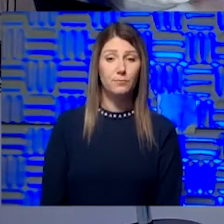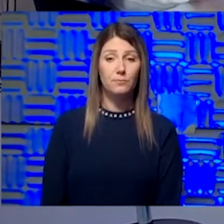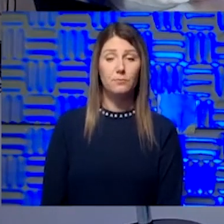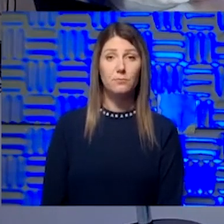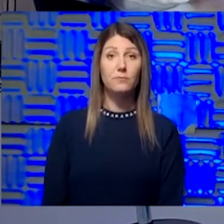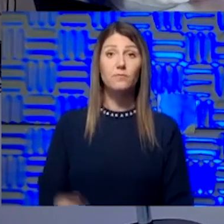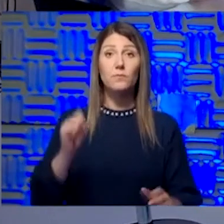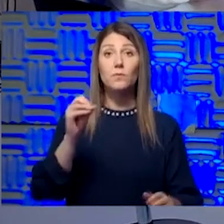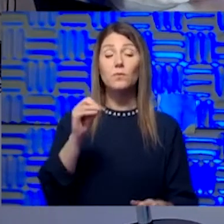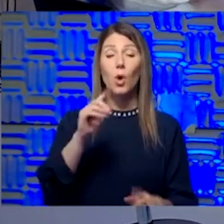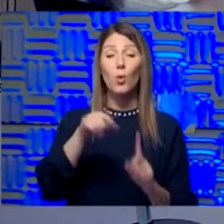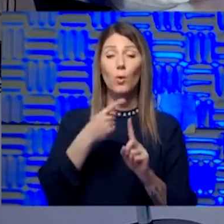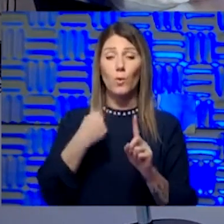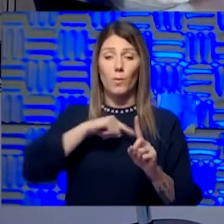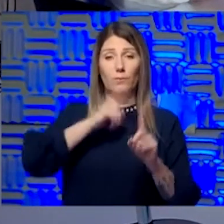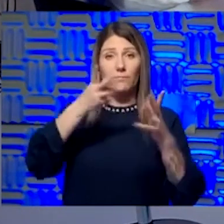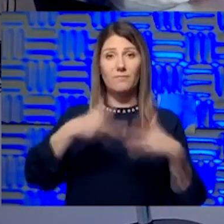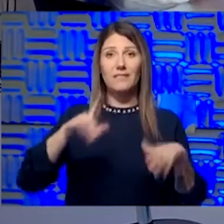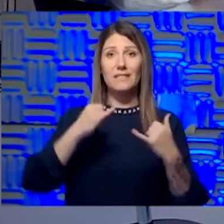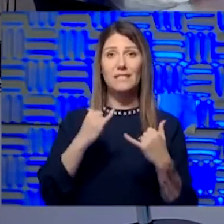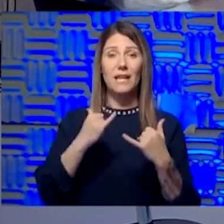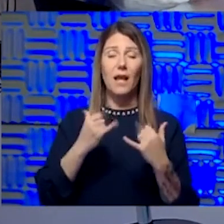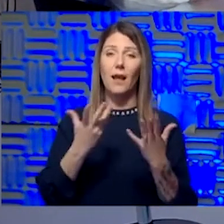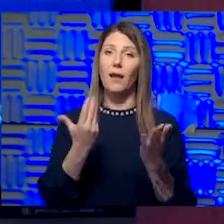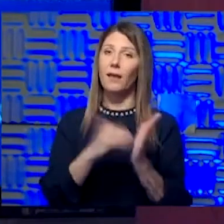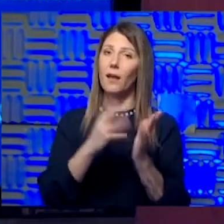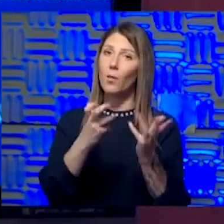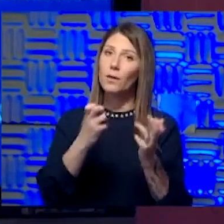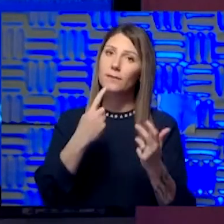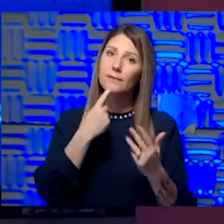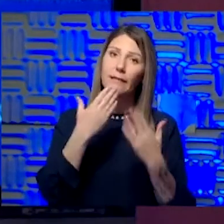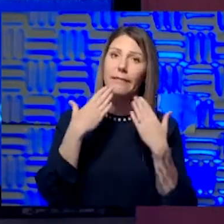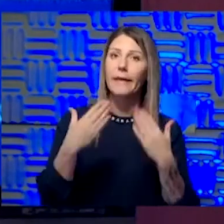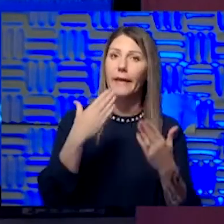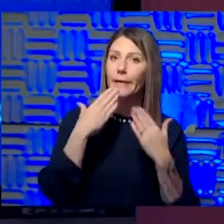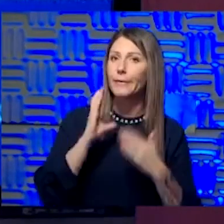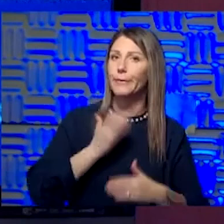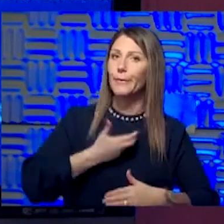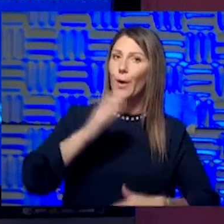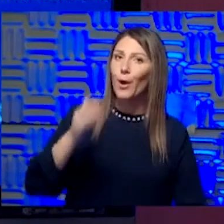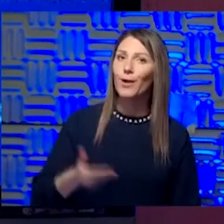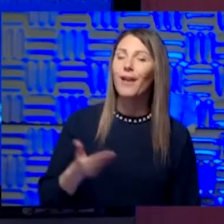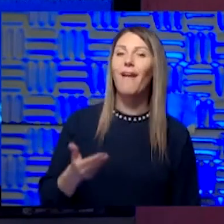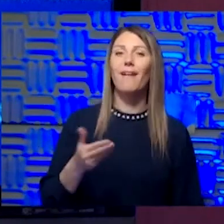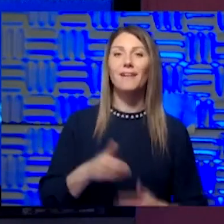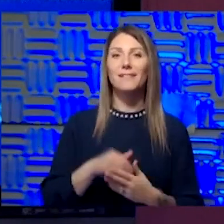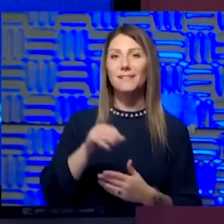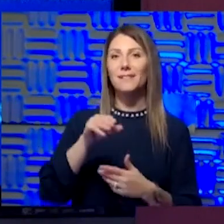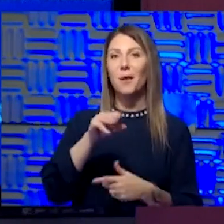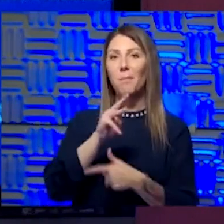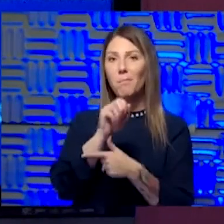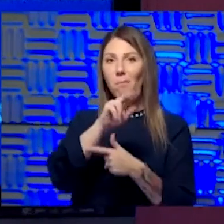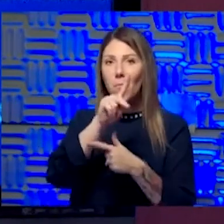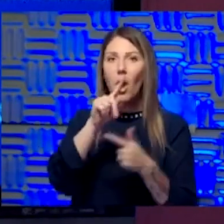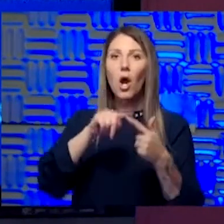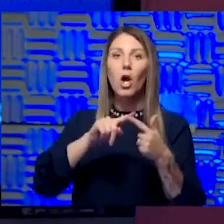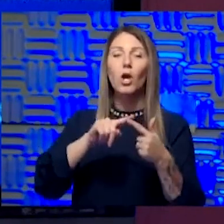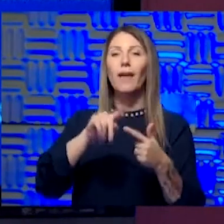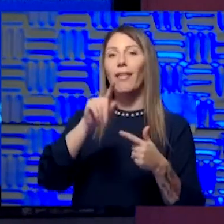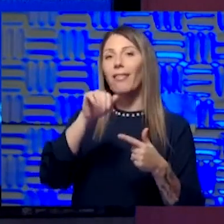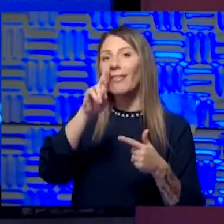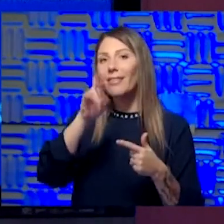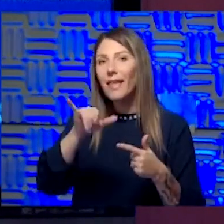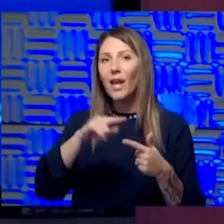So as we kind of wind down today, I want to again say thank you to our guests, Mark and Larry and Raghu.